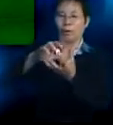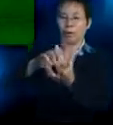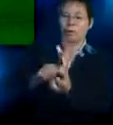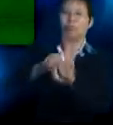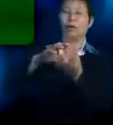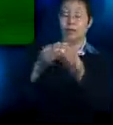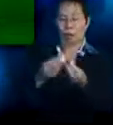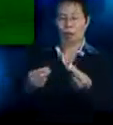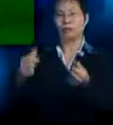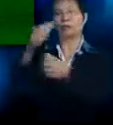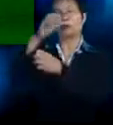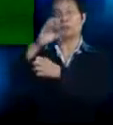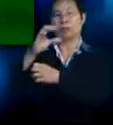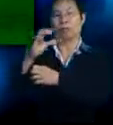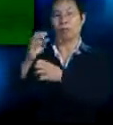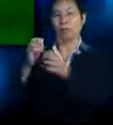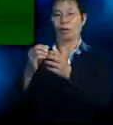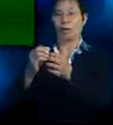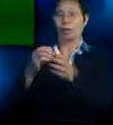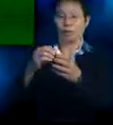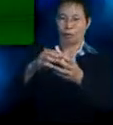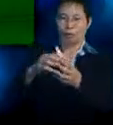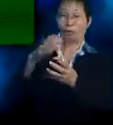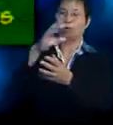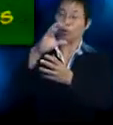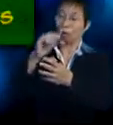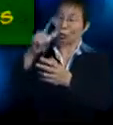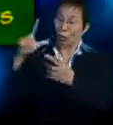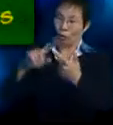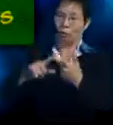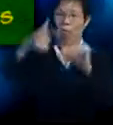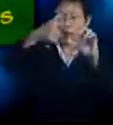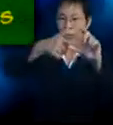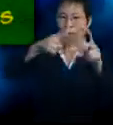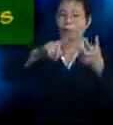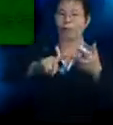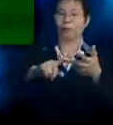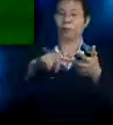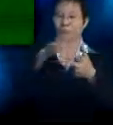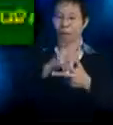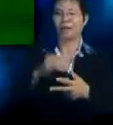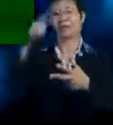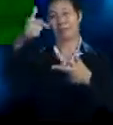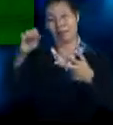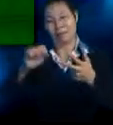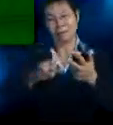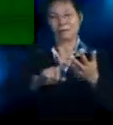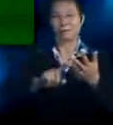fuels. Examples of fossil fuels are coal, petroleum products, and natural